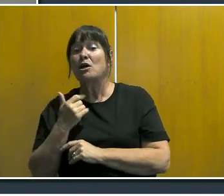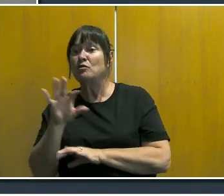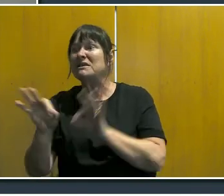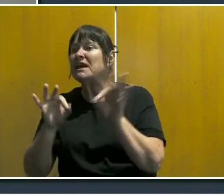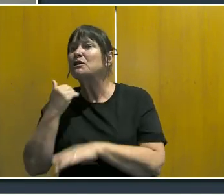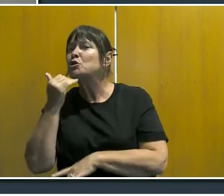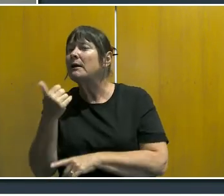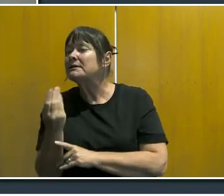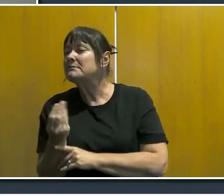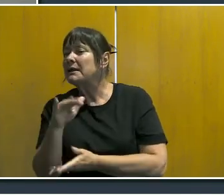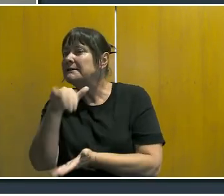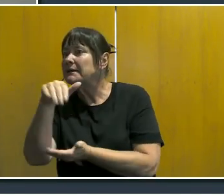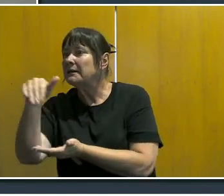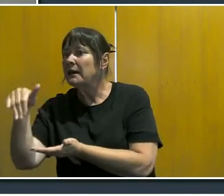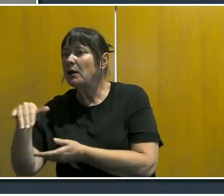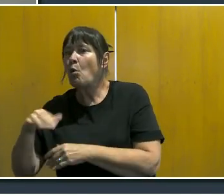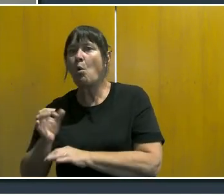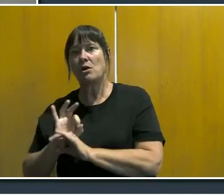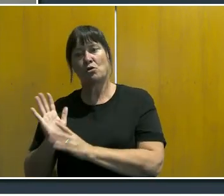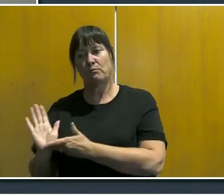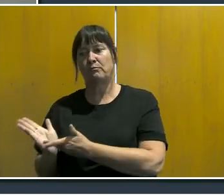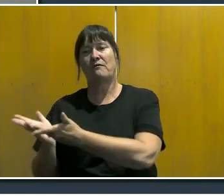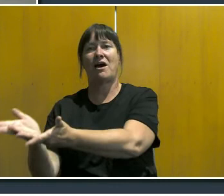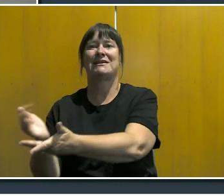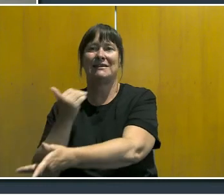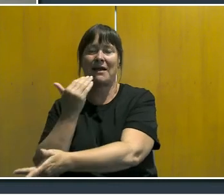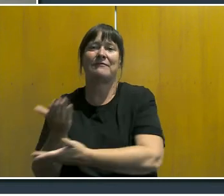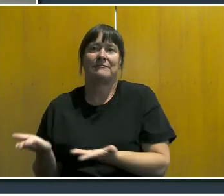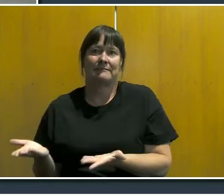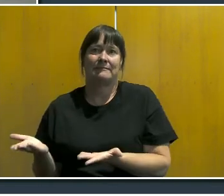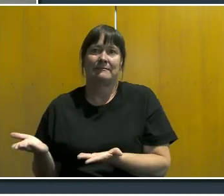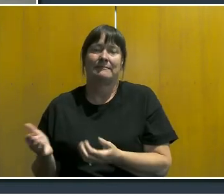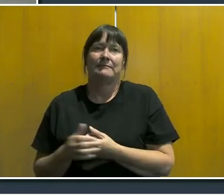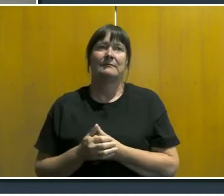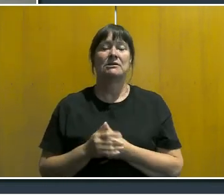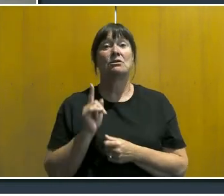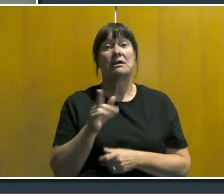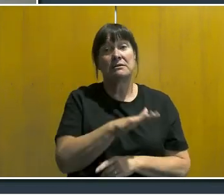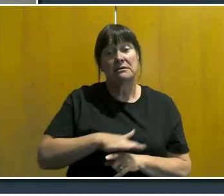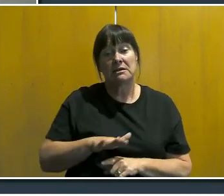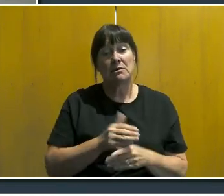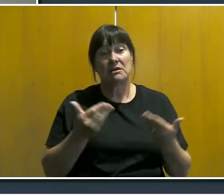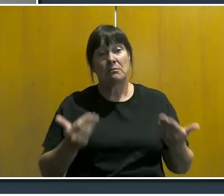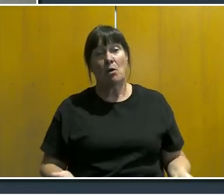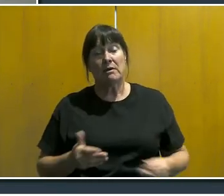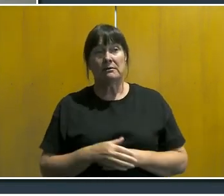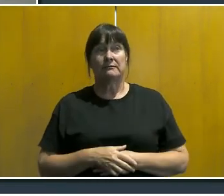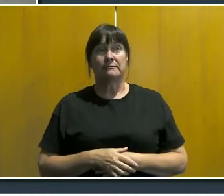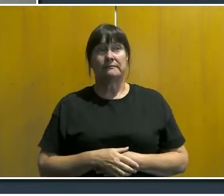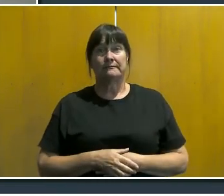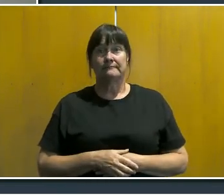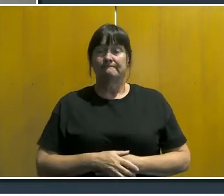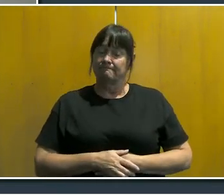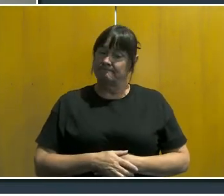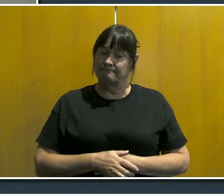work program, one or the other. And that's the situation that we find ourselves in now in the broader context of knuckling